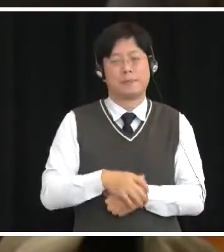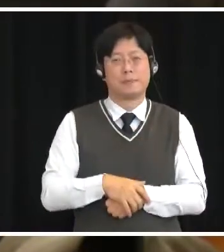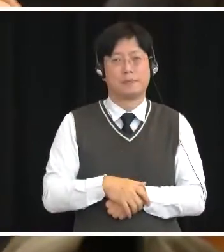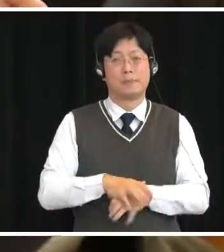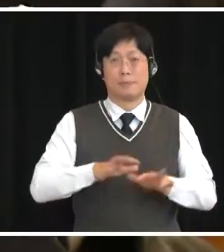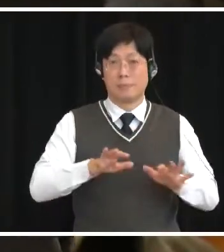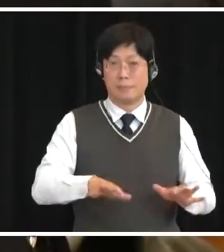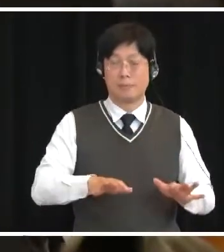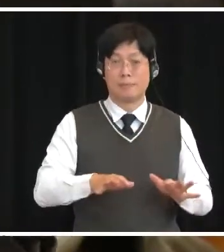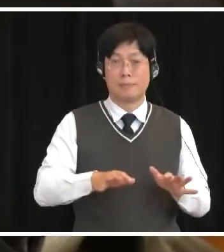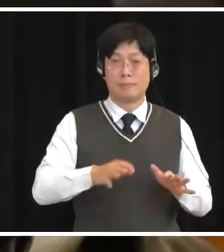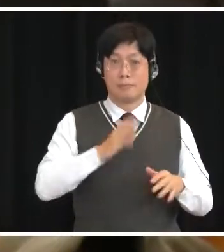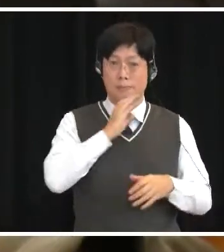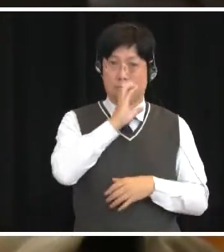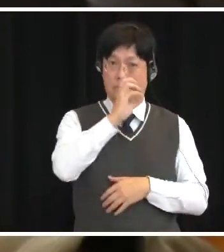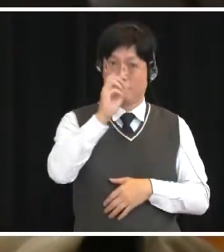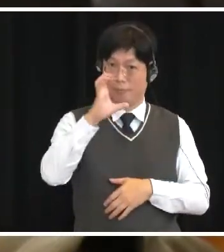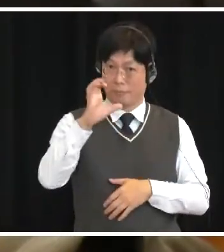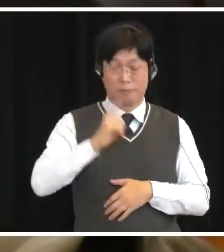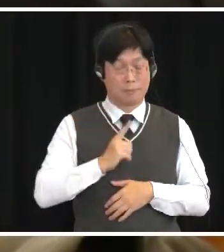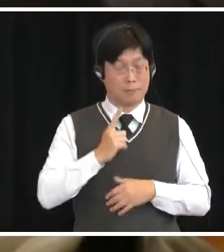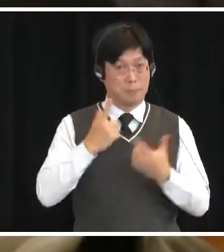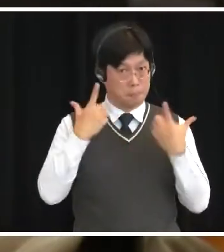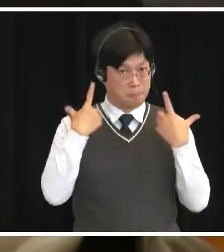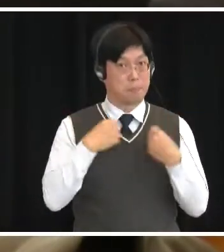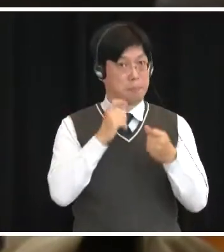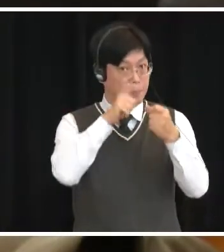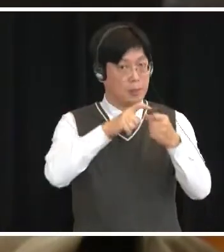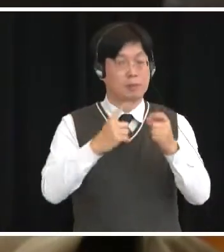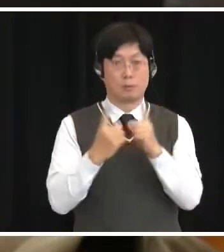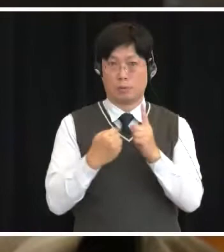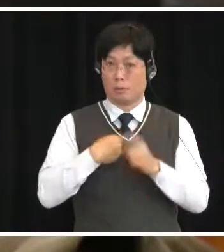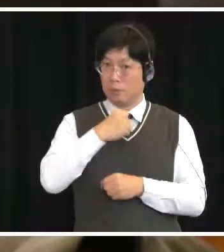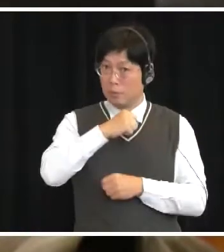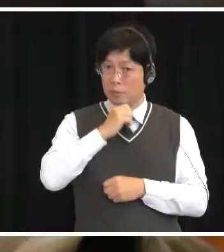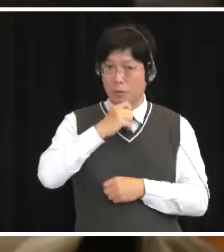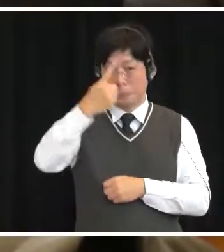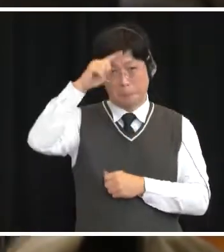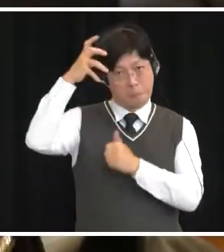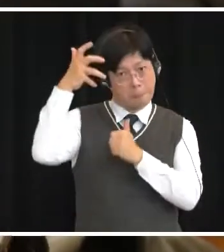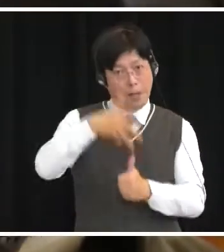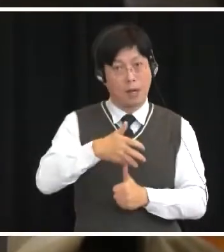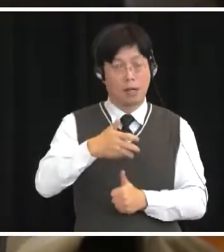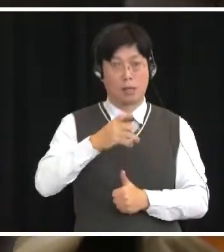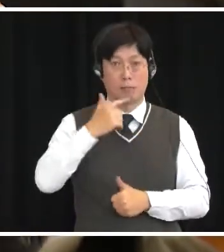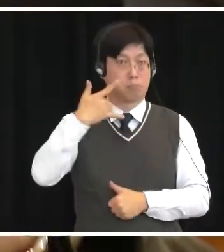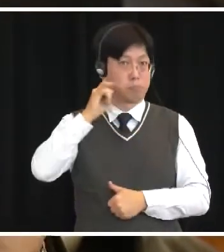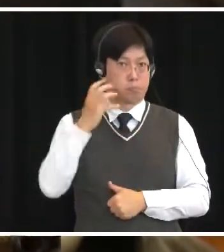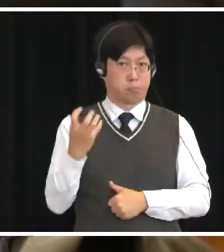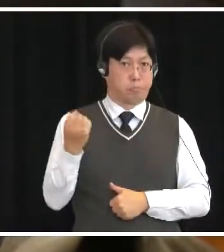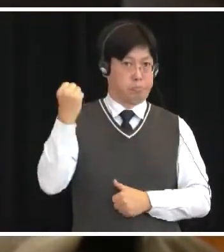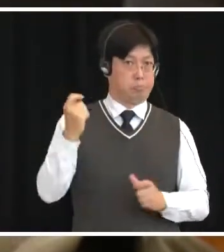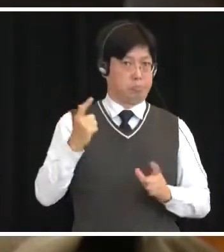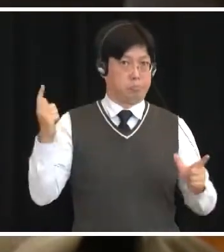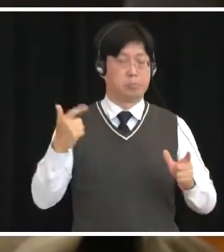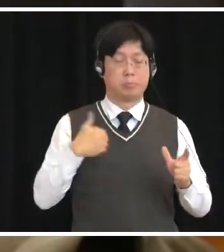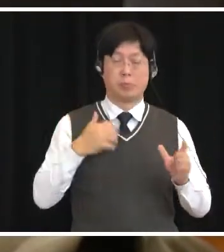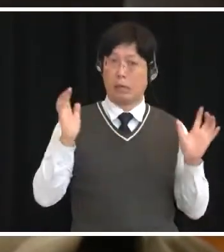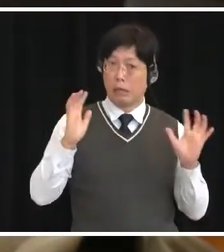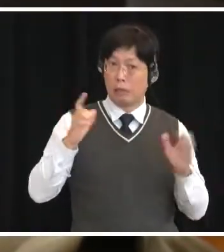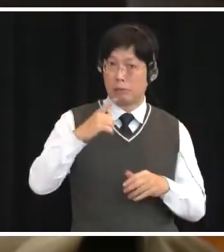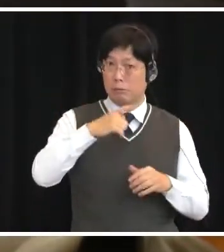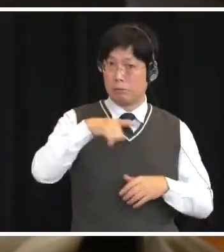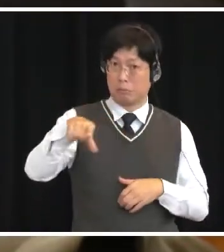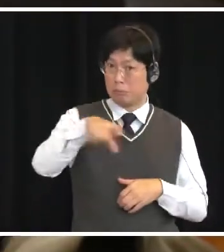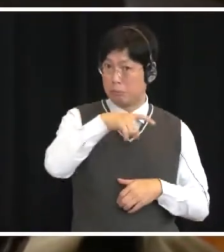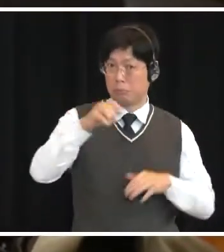budgets? Again, a lot of empowerment will have to take place before that can happen. So